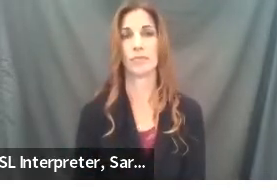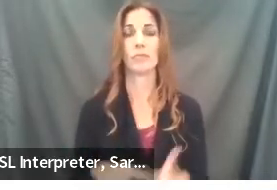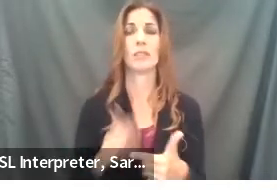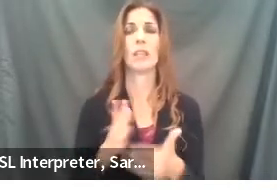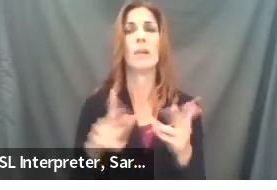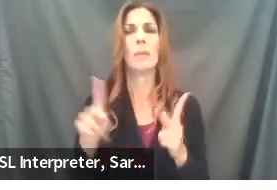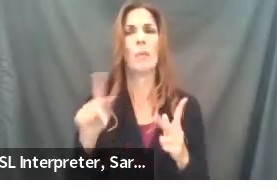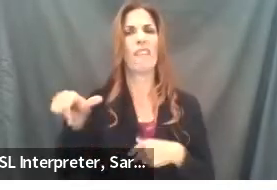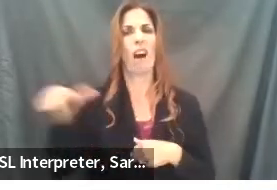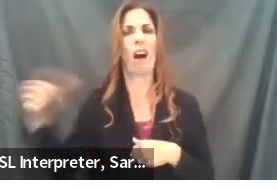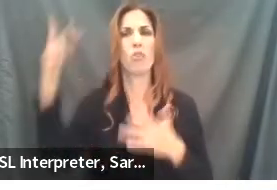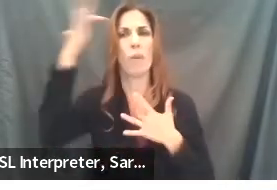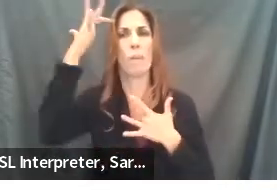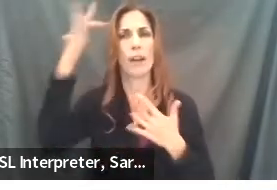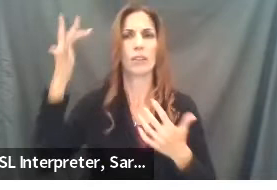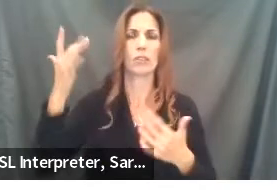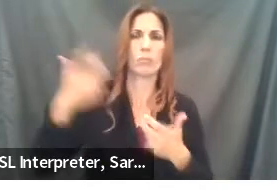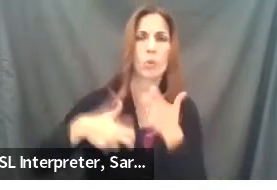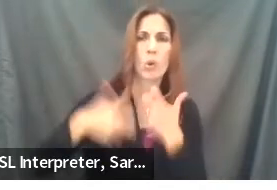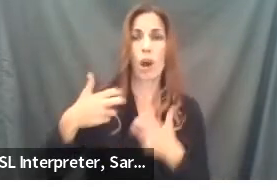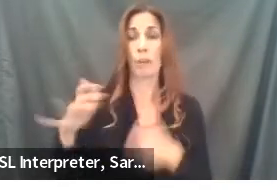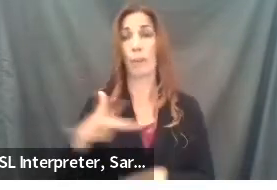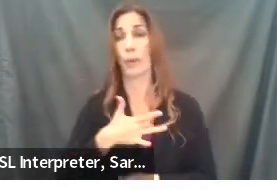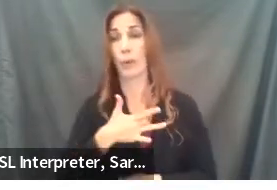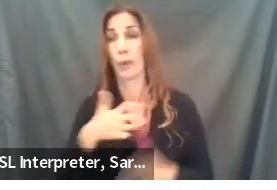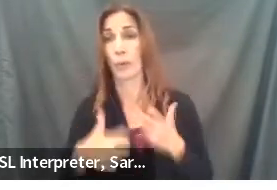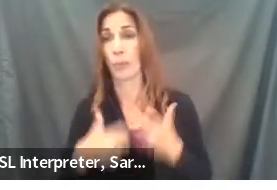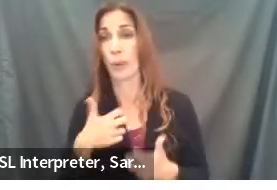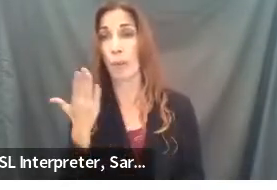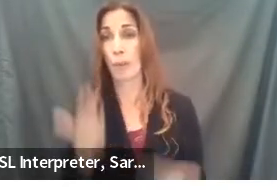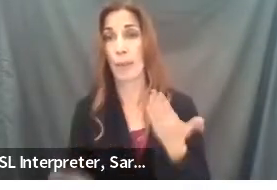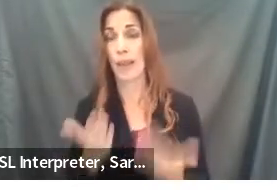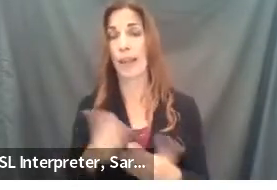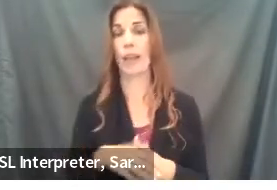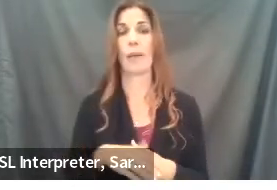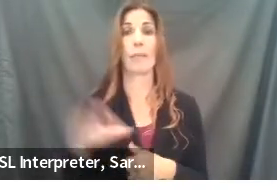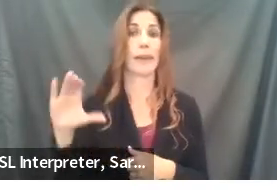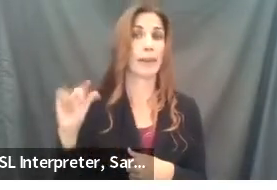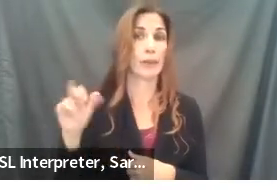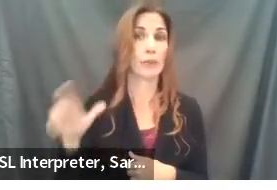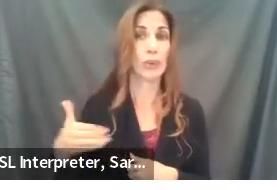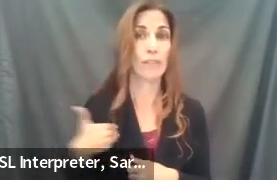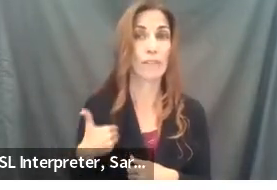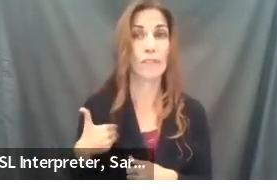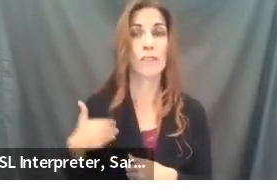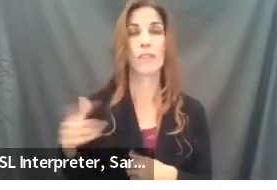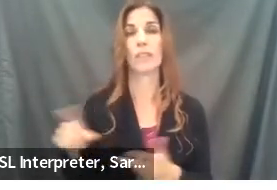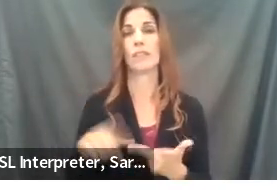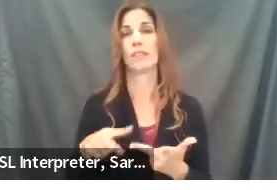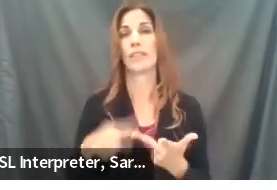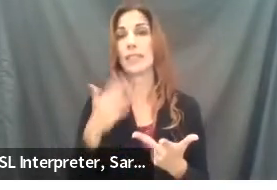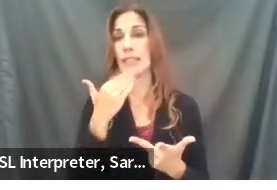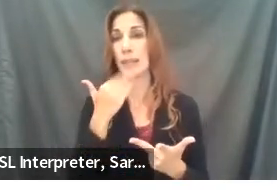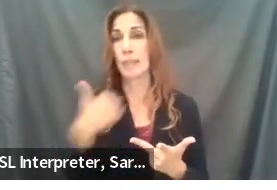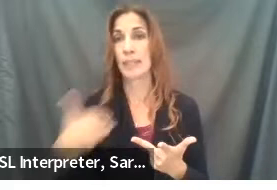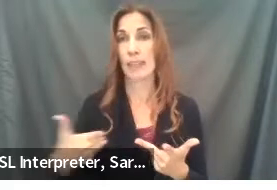conditions, such as heart conditions, cancer,